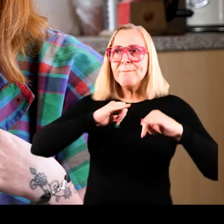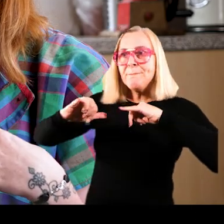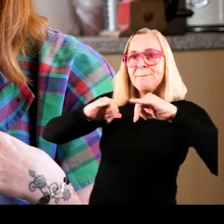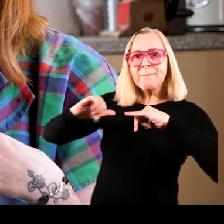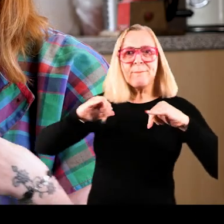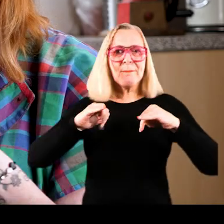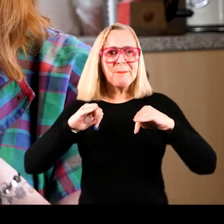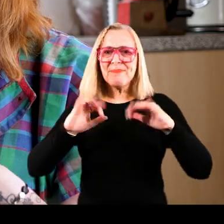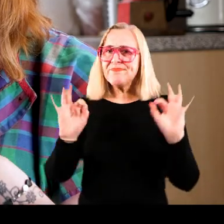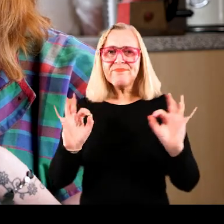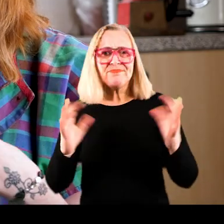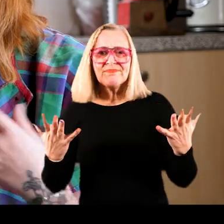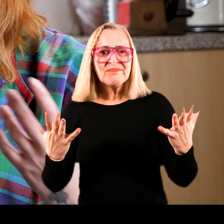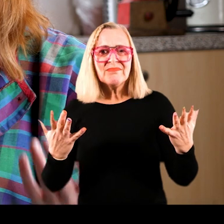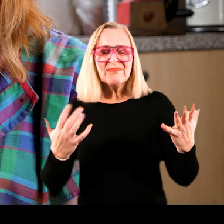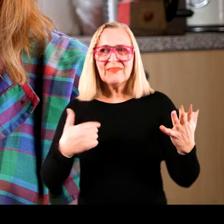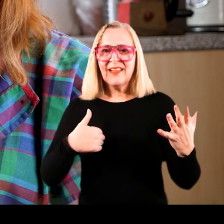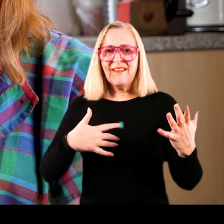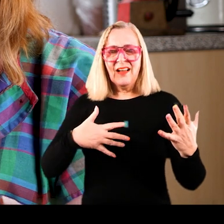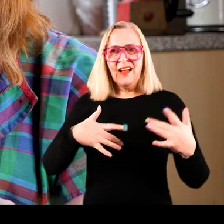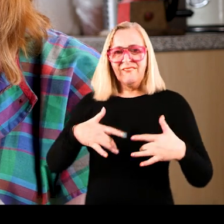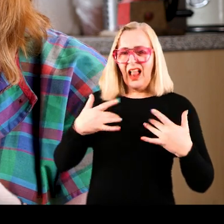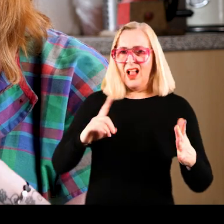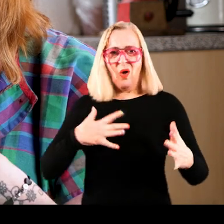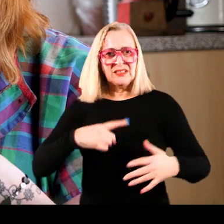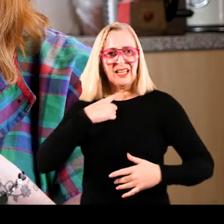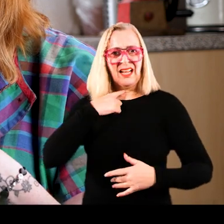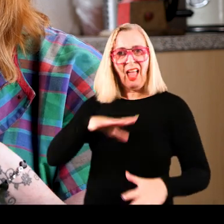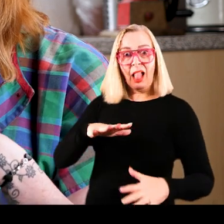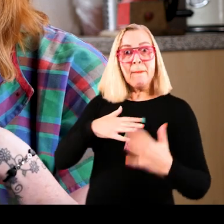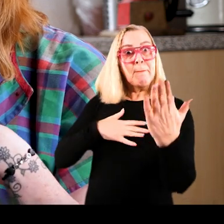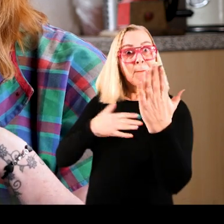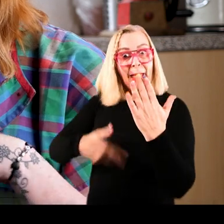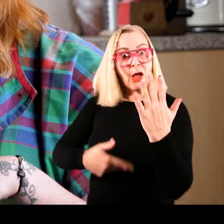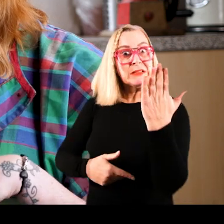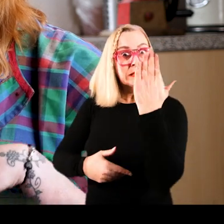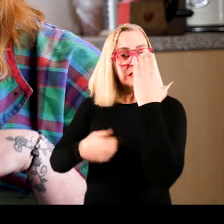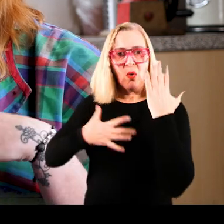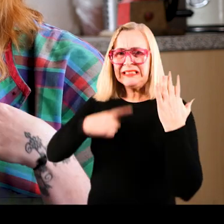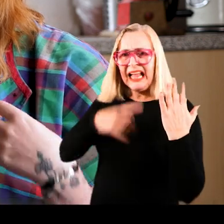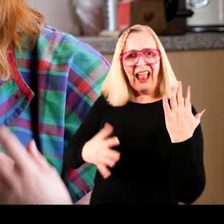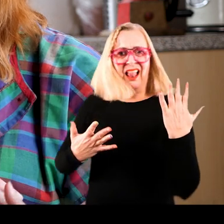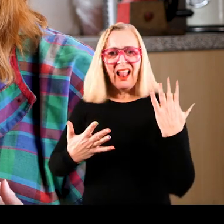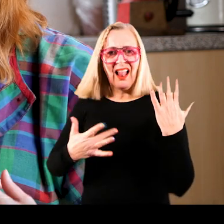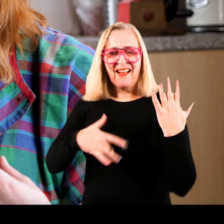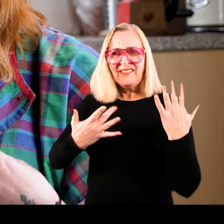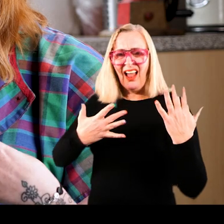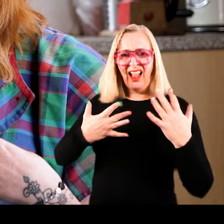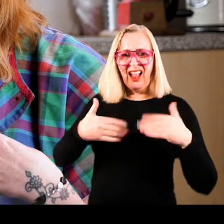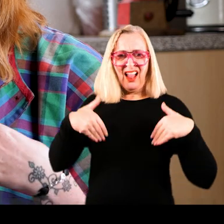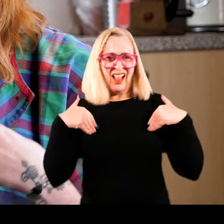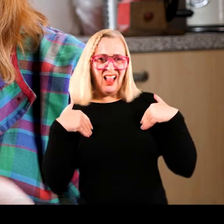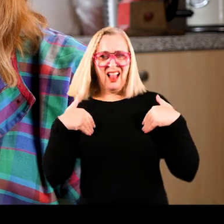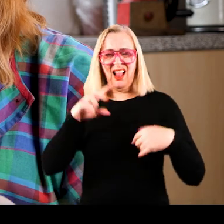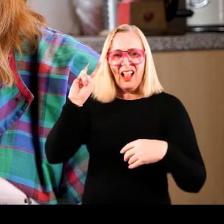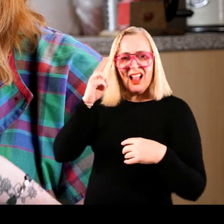were experiencing. You know, I was feeling suicidal in the run-up to my periods. I was feeling withdrawn. I was feeling paranoid. I was